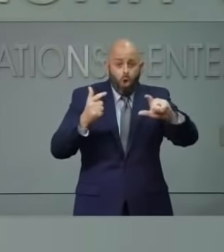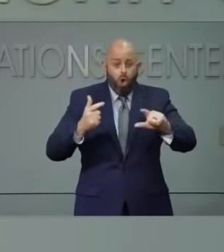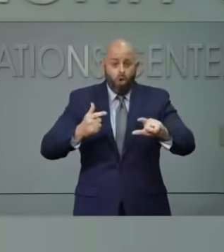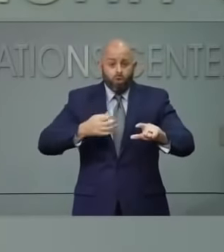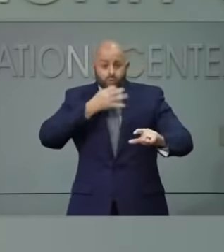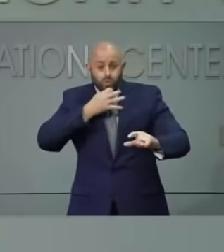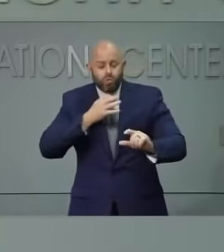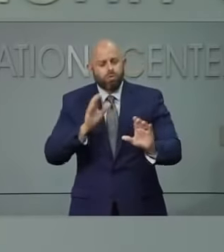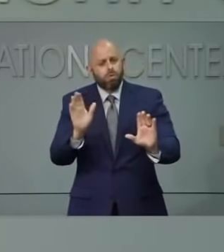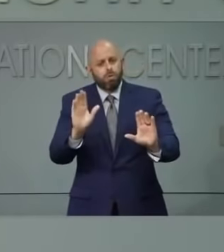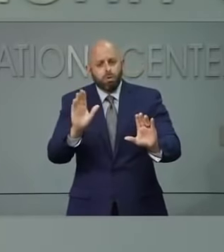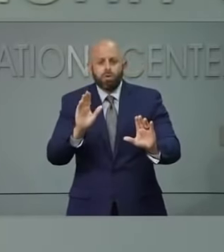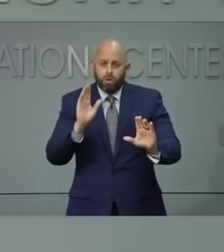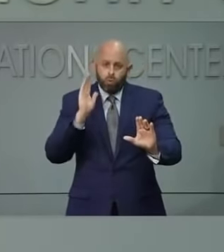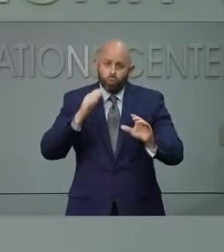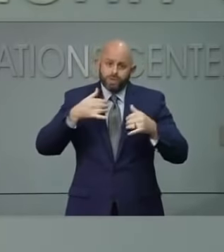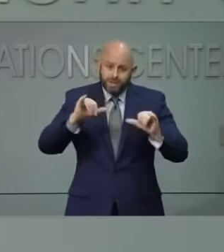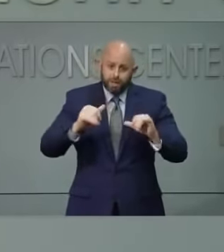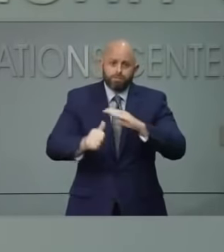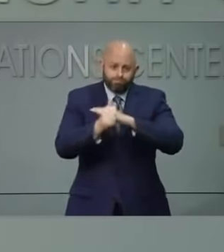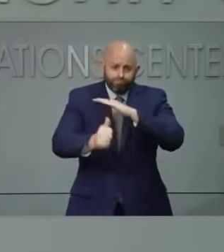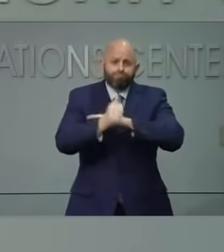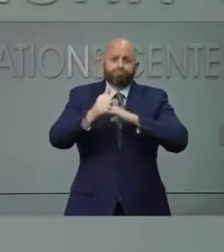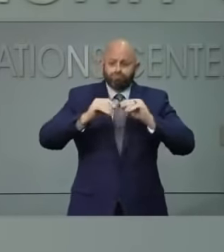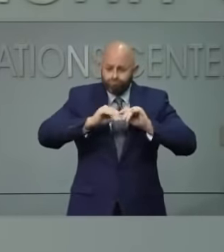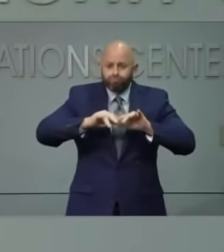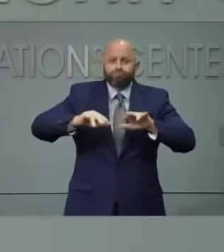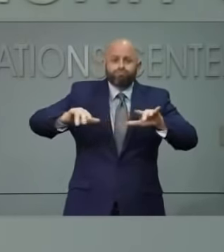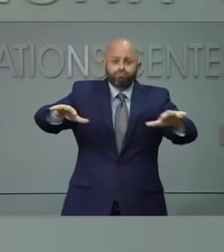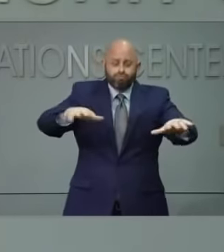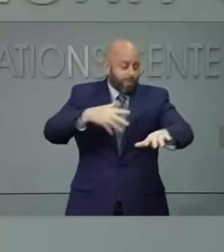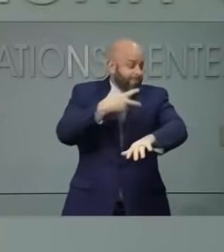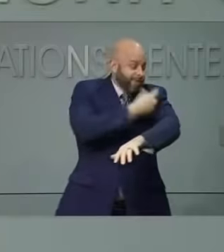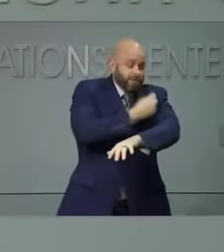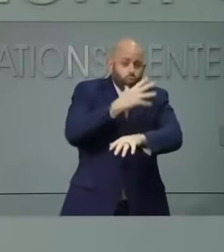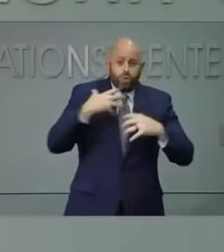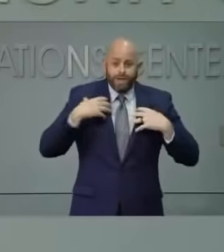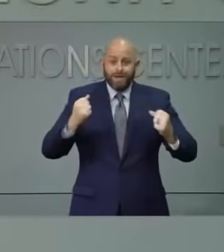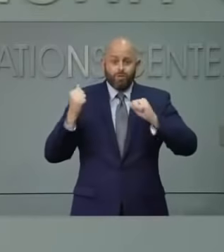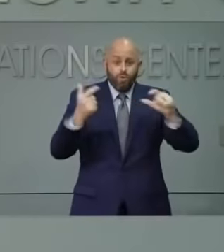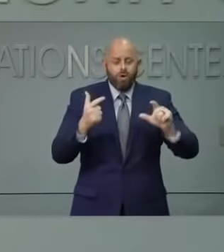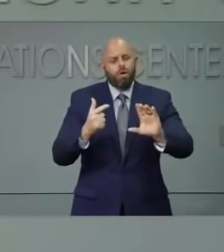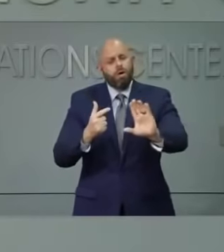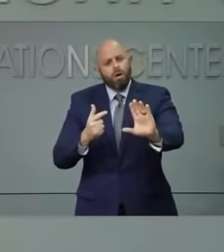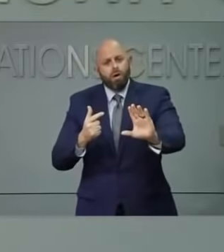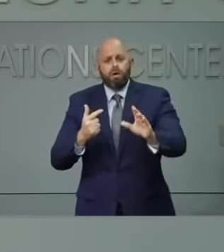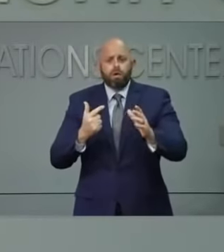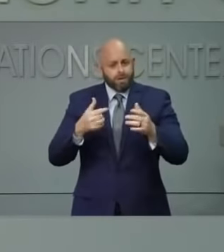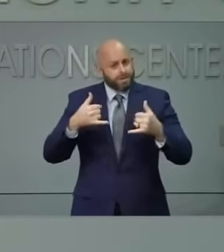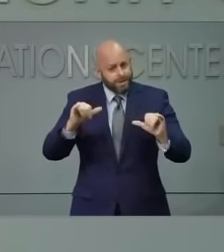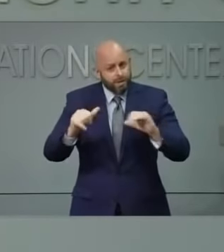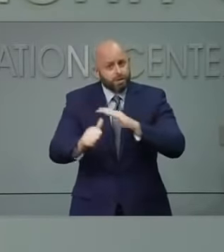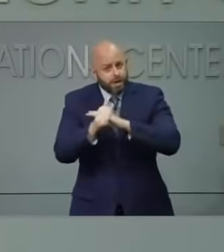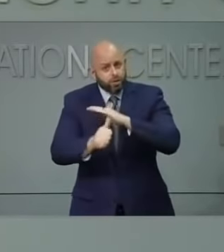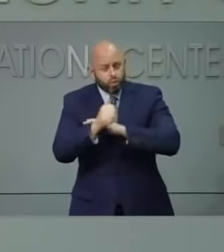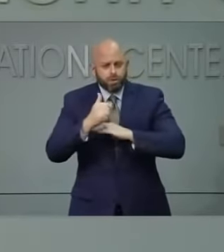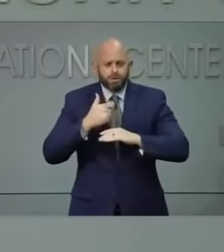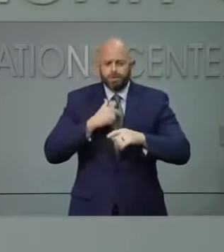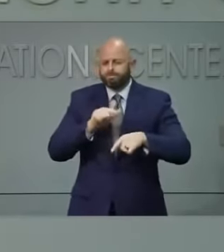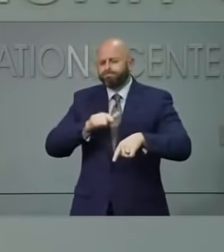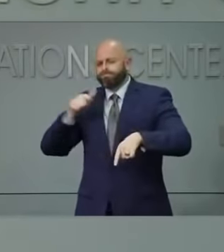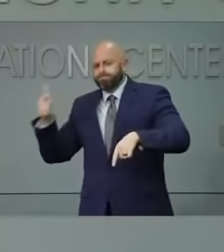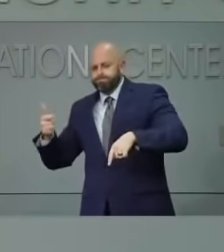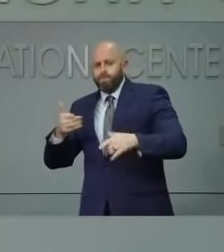future here. We're only going to have a few doses at the beginning, and I might let Dr. Cohen address that.